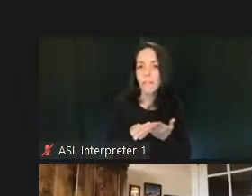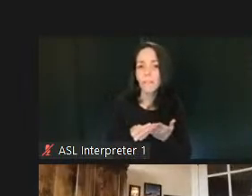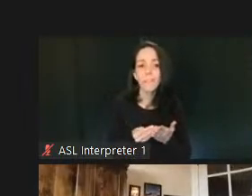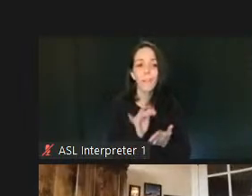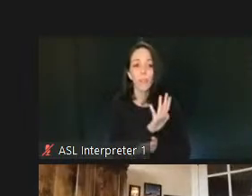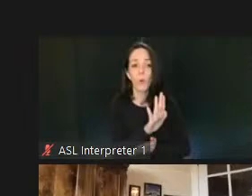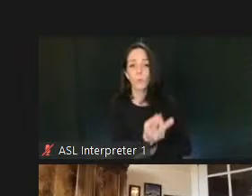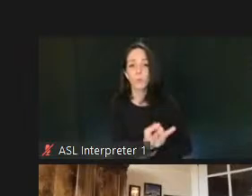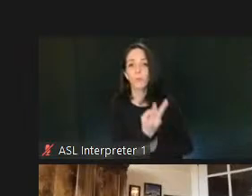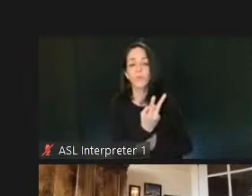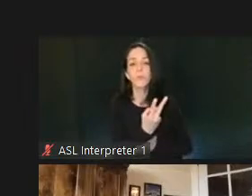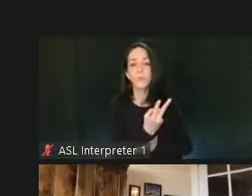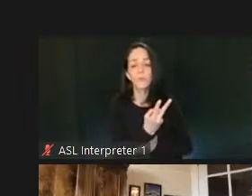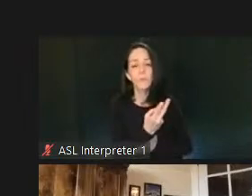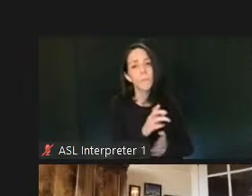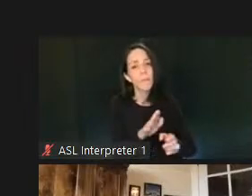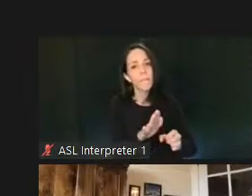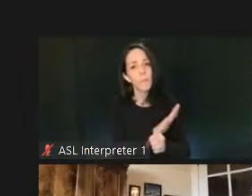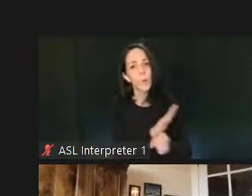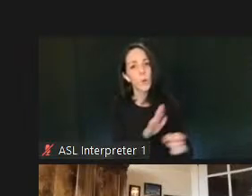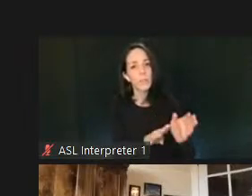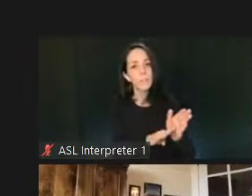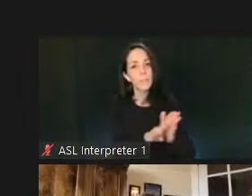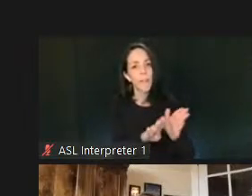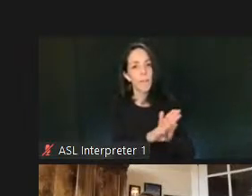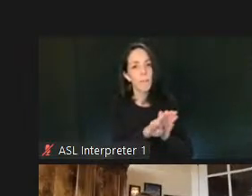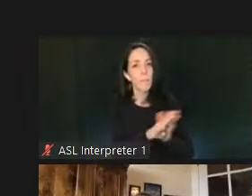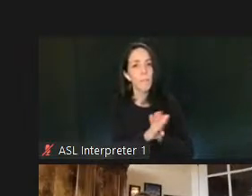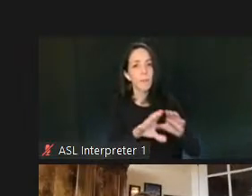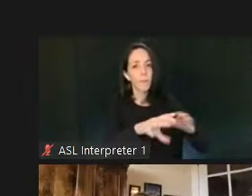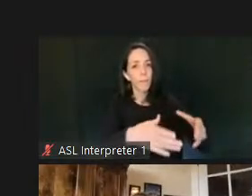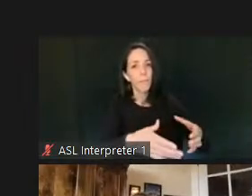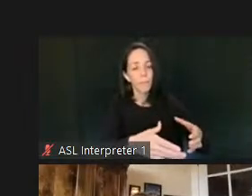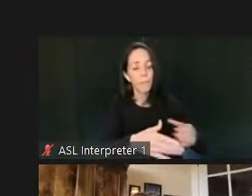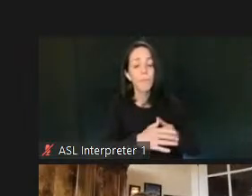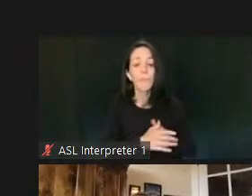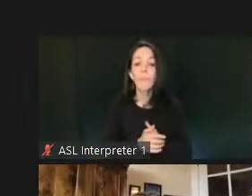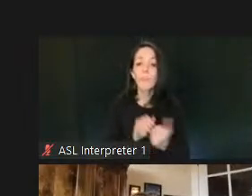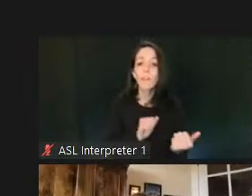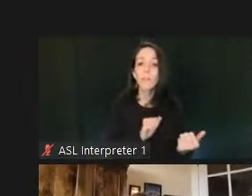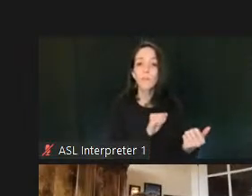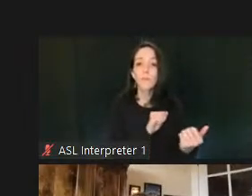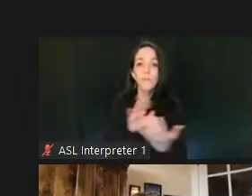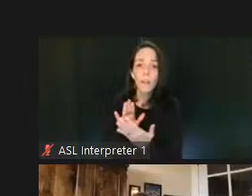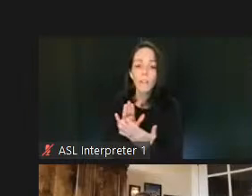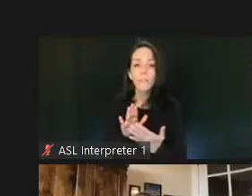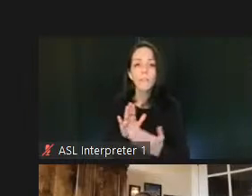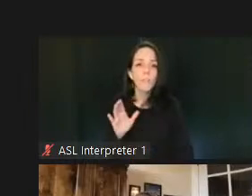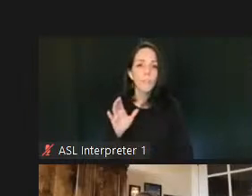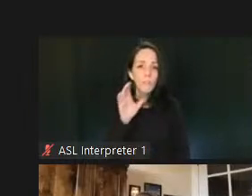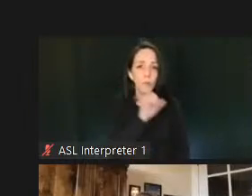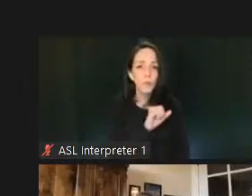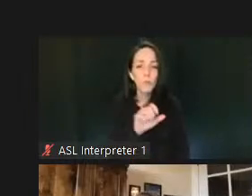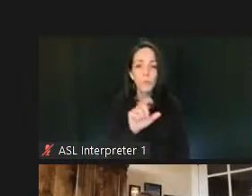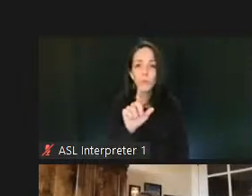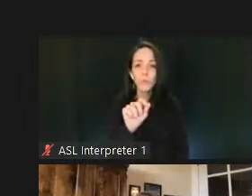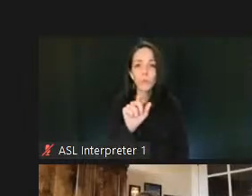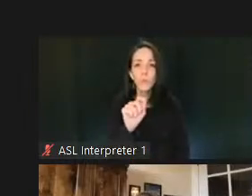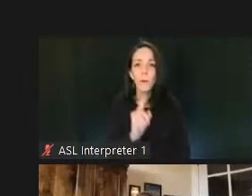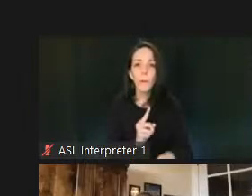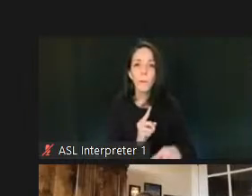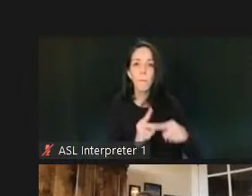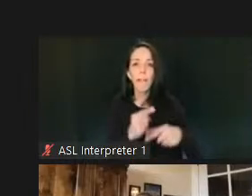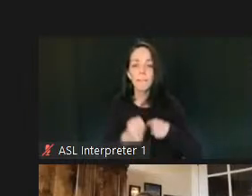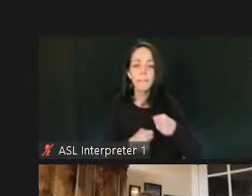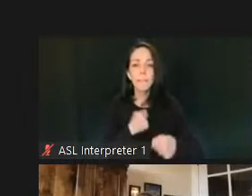with development. So the strategy assumed, again, a 20+ year build out, and there are a variety of